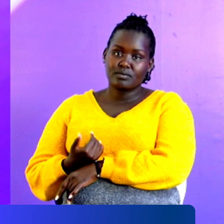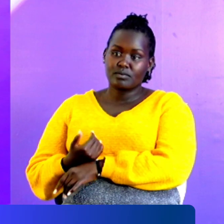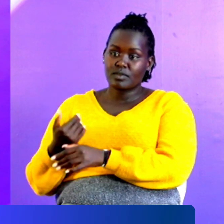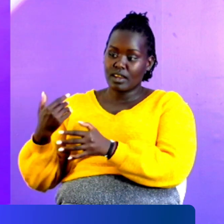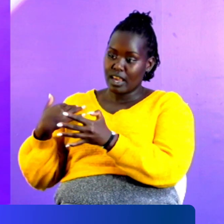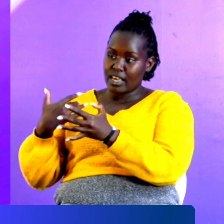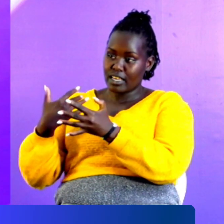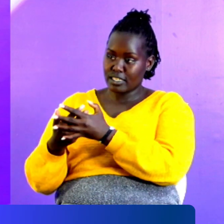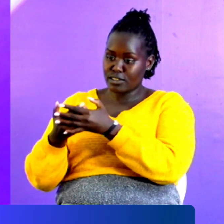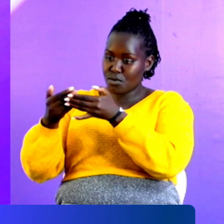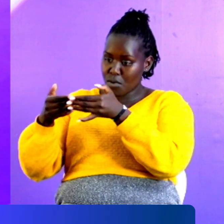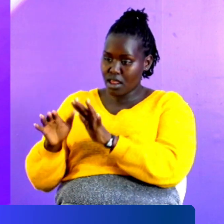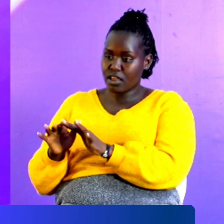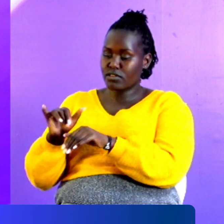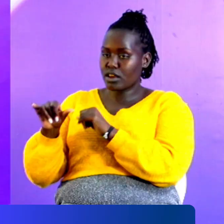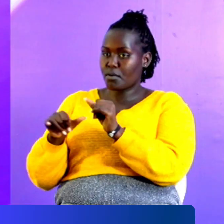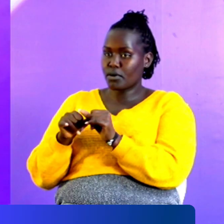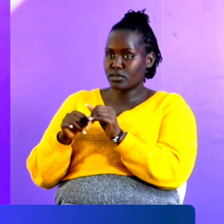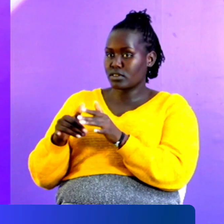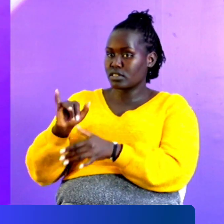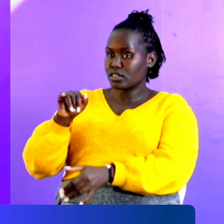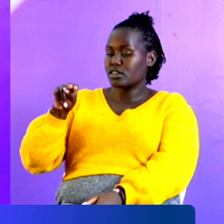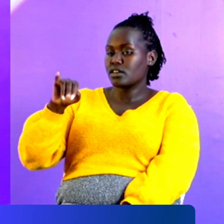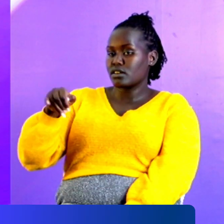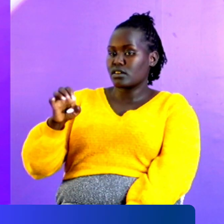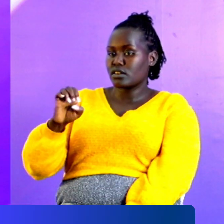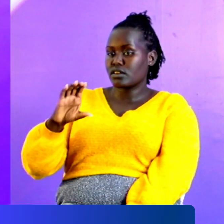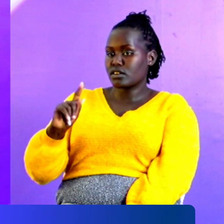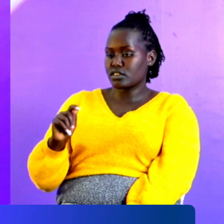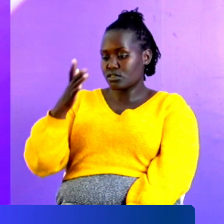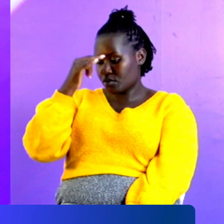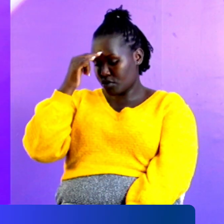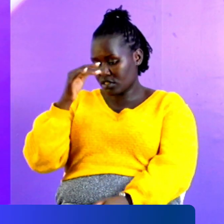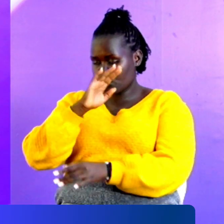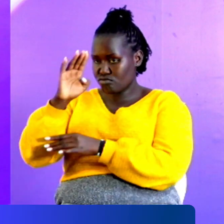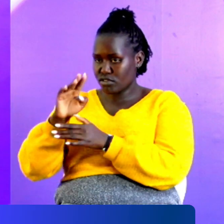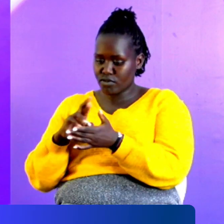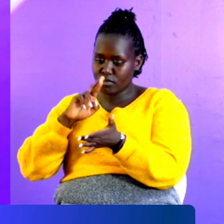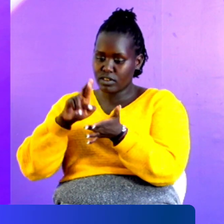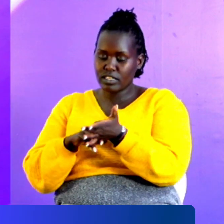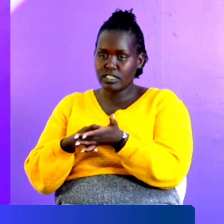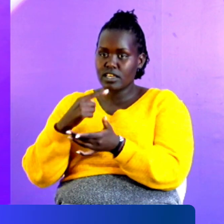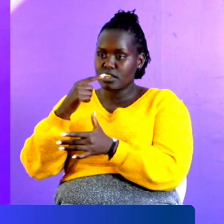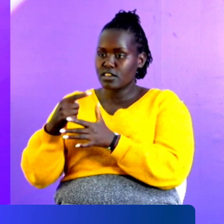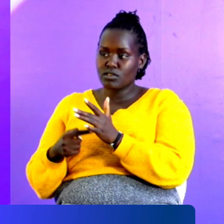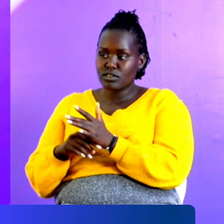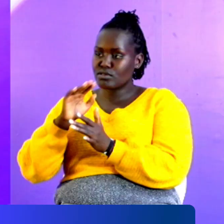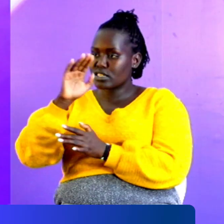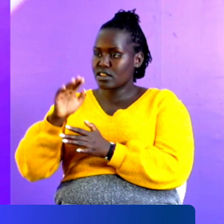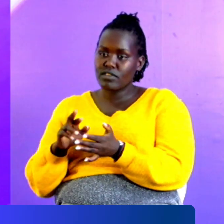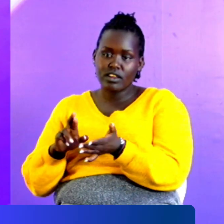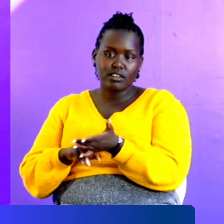we left Inject Party, yes, which is now is defunct because it was never registered. Yeah. But they said it was never registered.